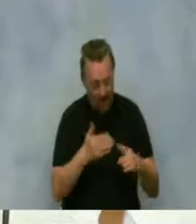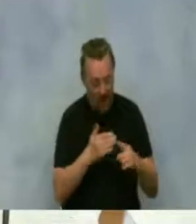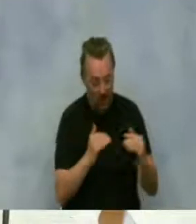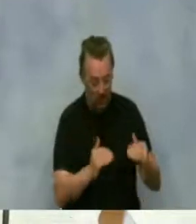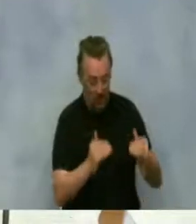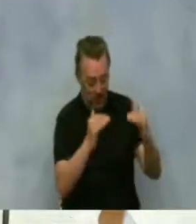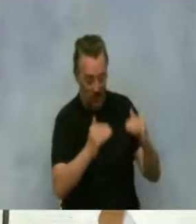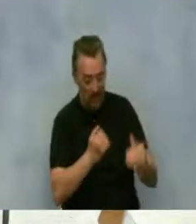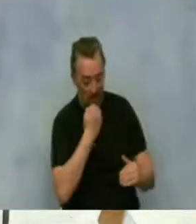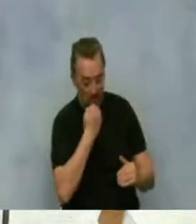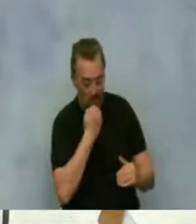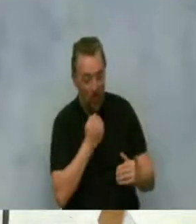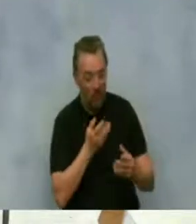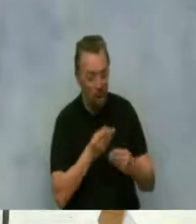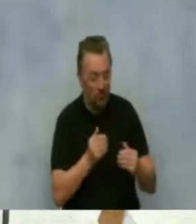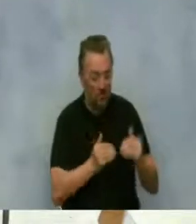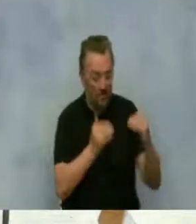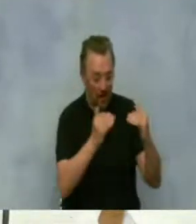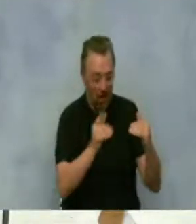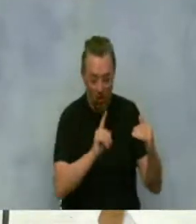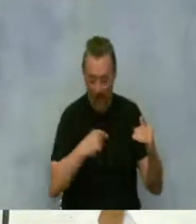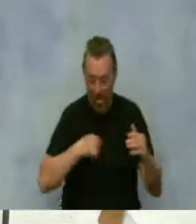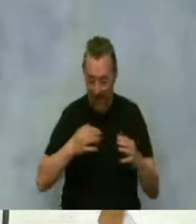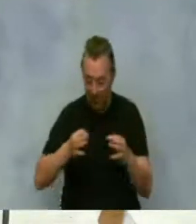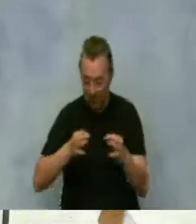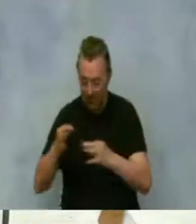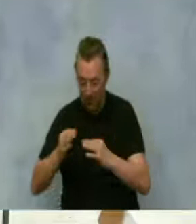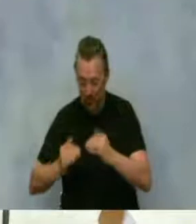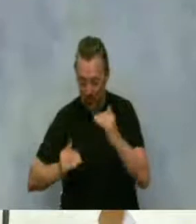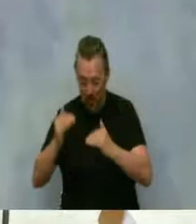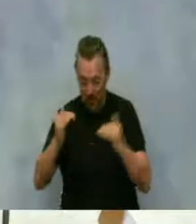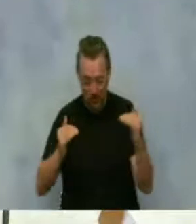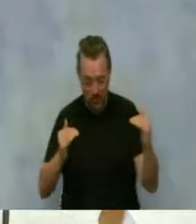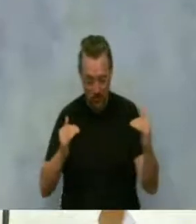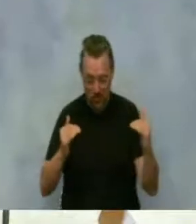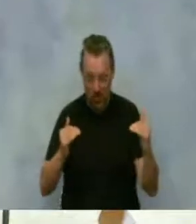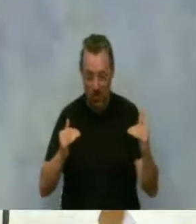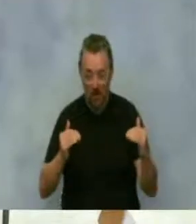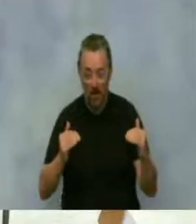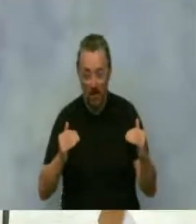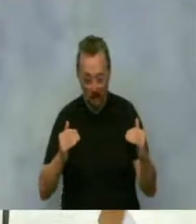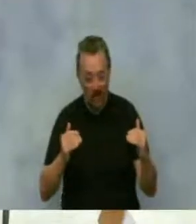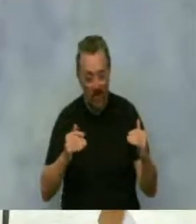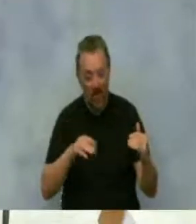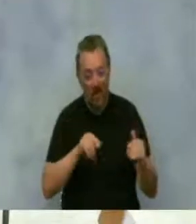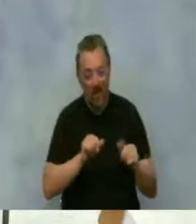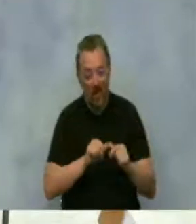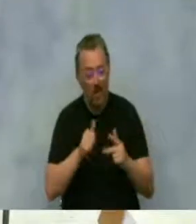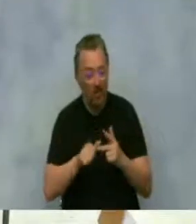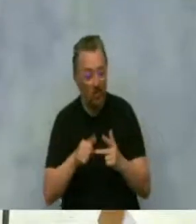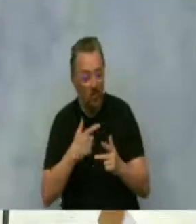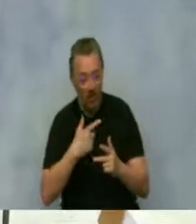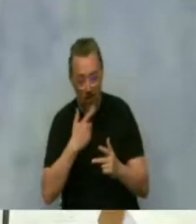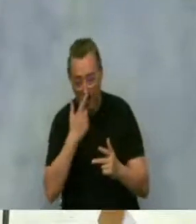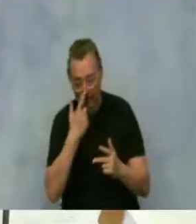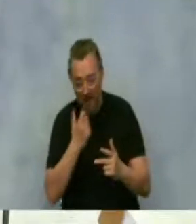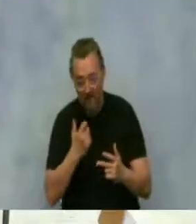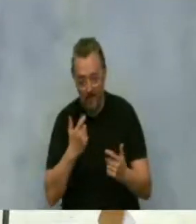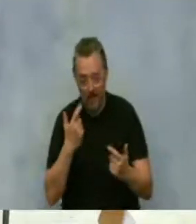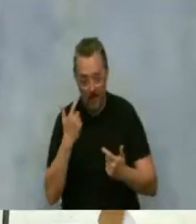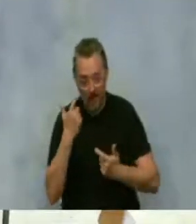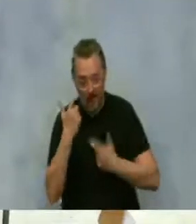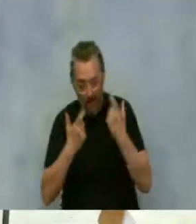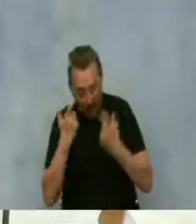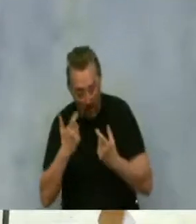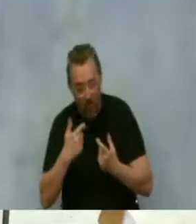put a resource target against what was a strategic target to achieve with partners from the RRTP, is maybe something we need to think about, but we will continue